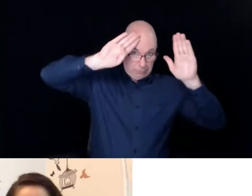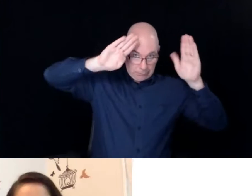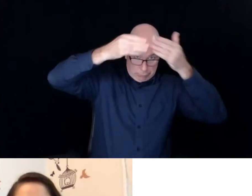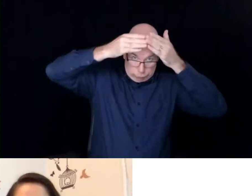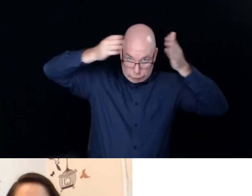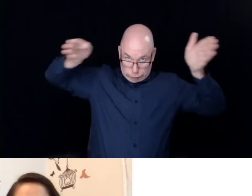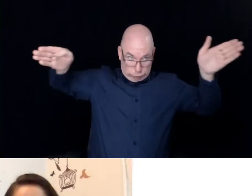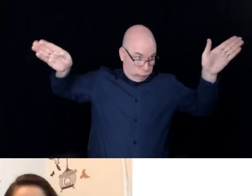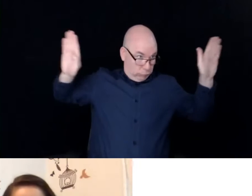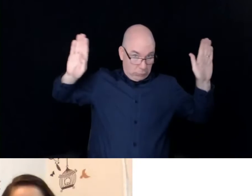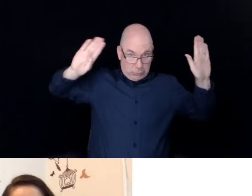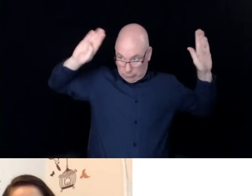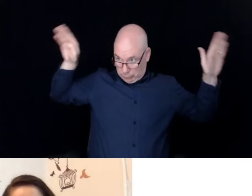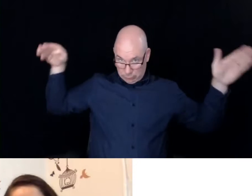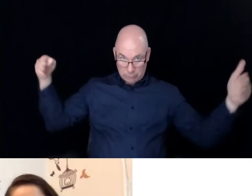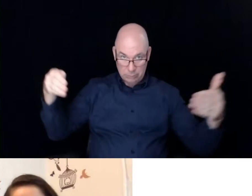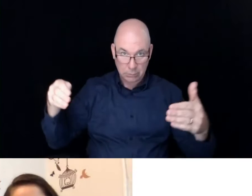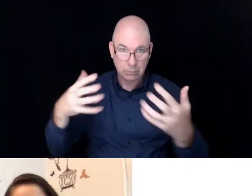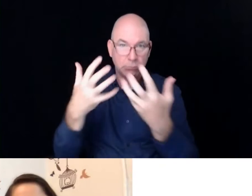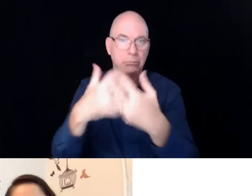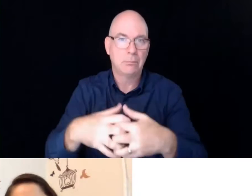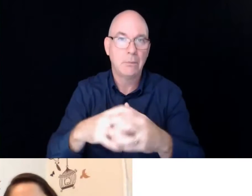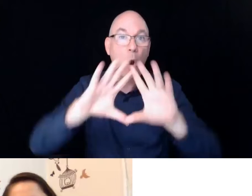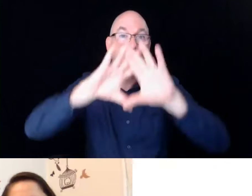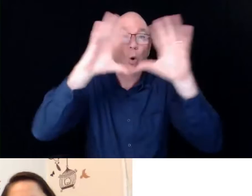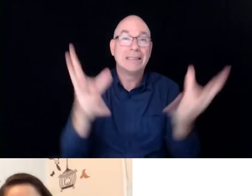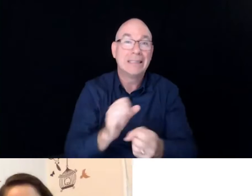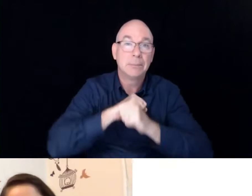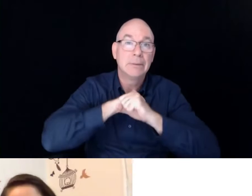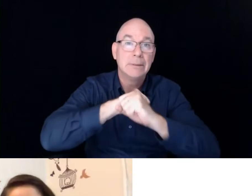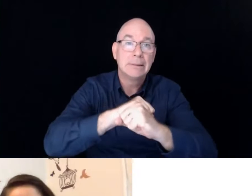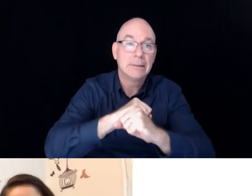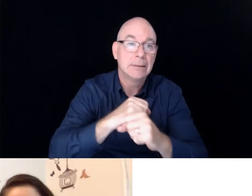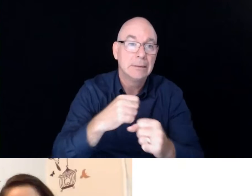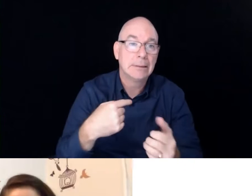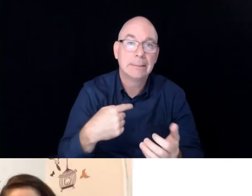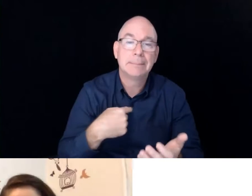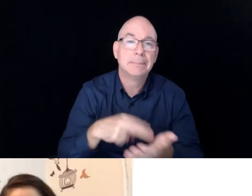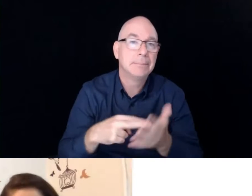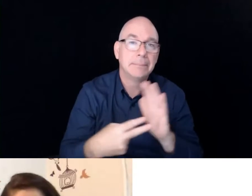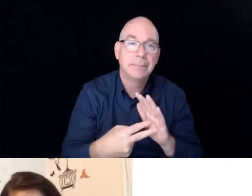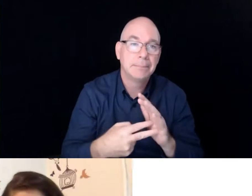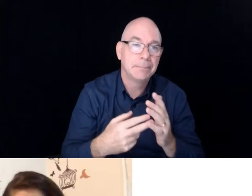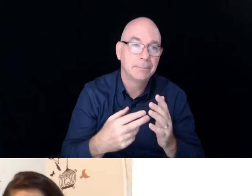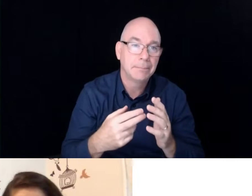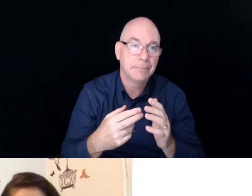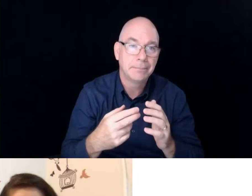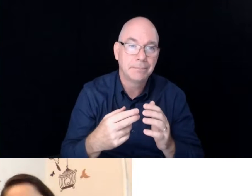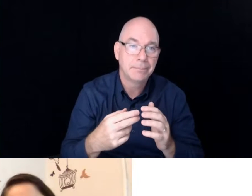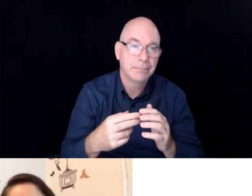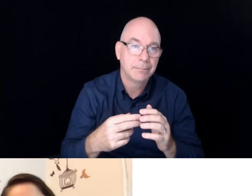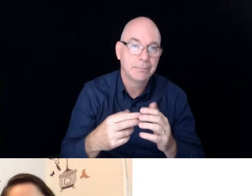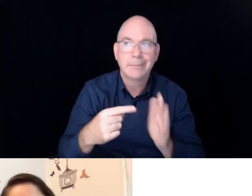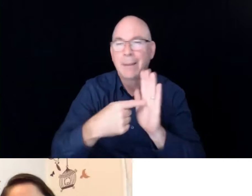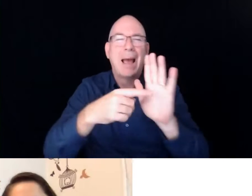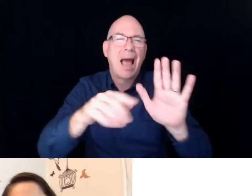eclectic manner. And when I talk about holistic protection, what I hear in different forums, even today, is when we talk about, let's say, protection